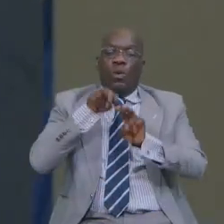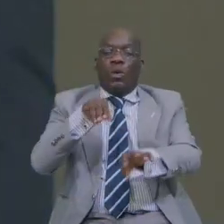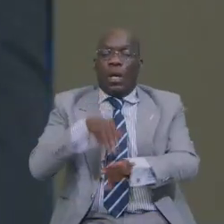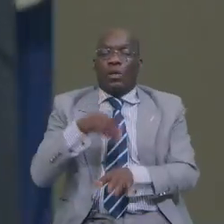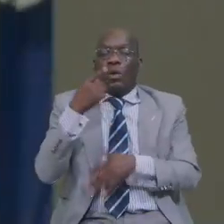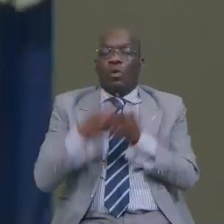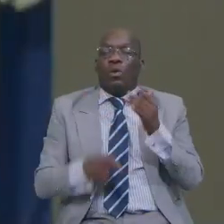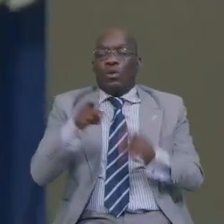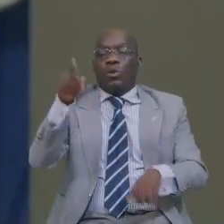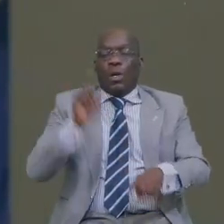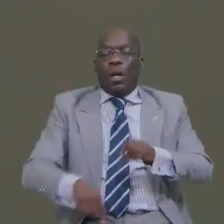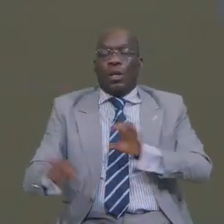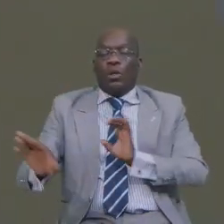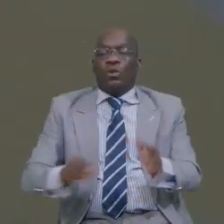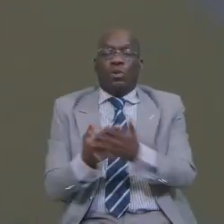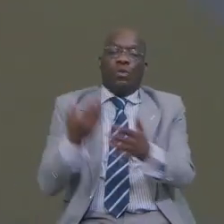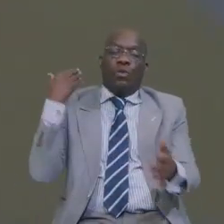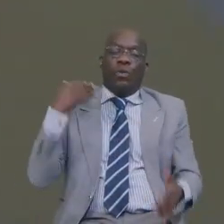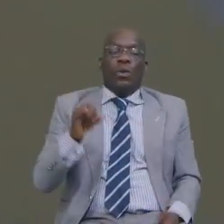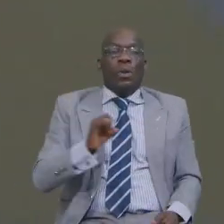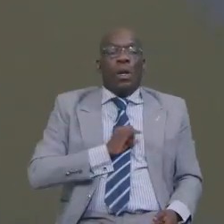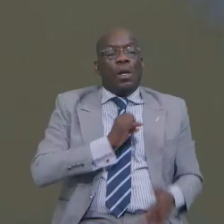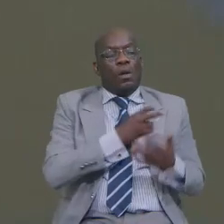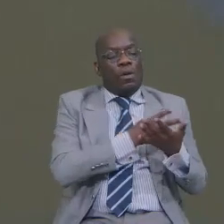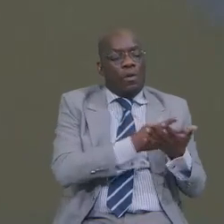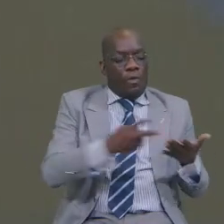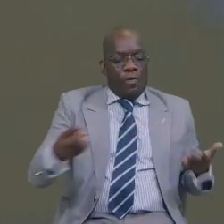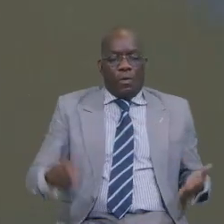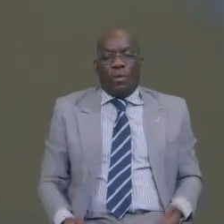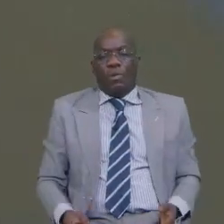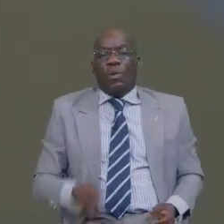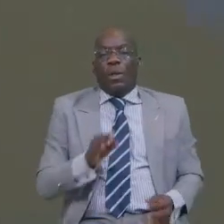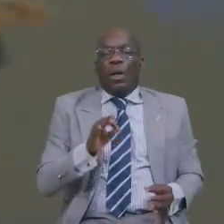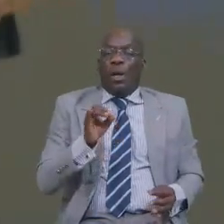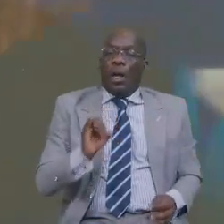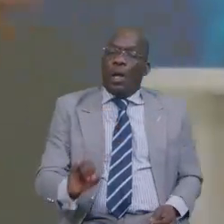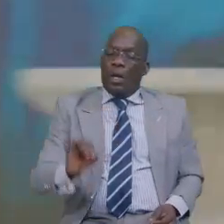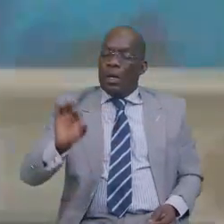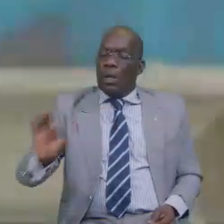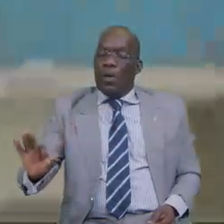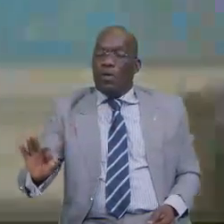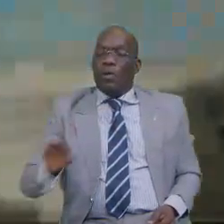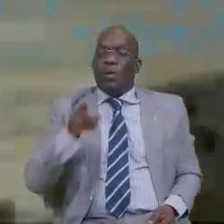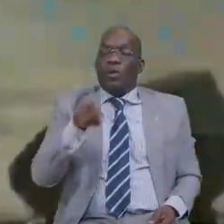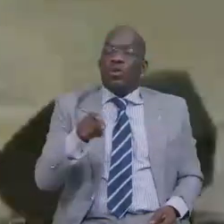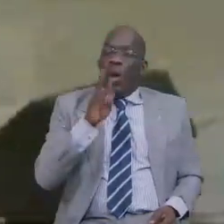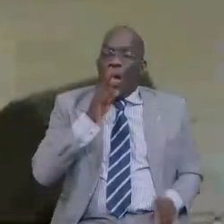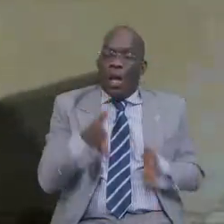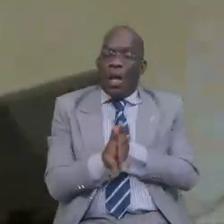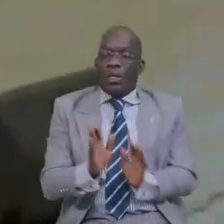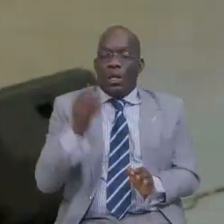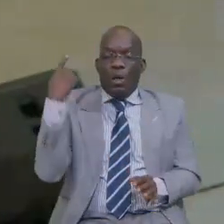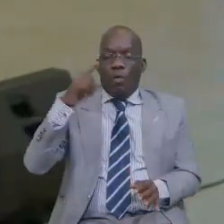to do, and you say, I fail, I-F. And when you are asking for any other